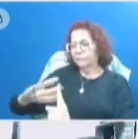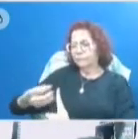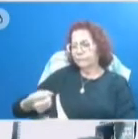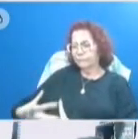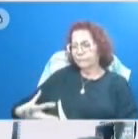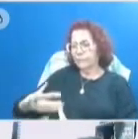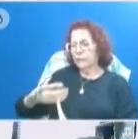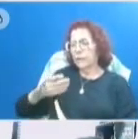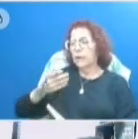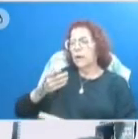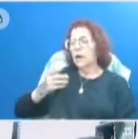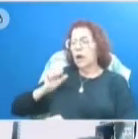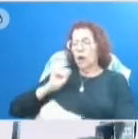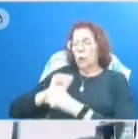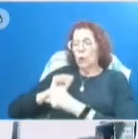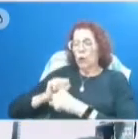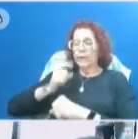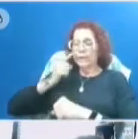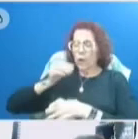commissioner has become increasingly